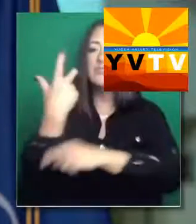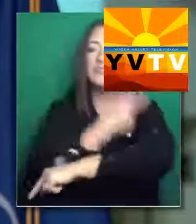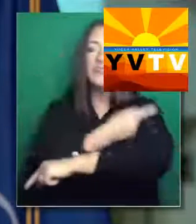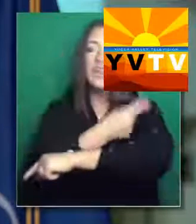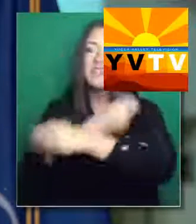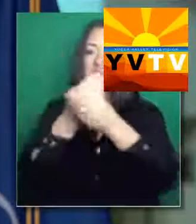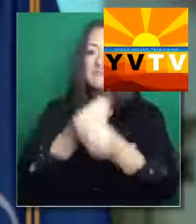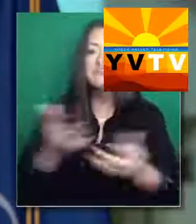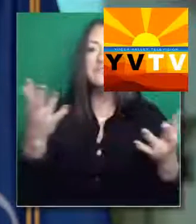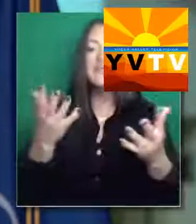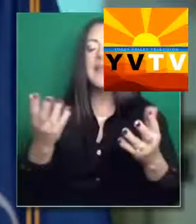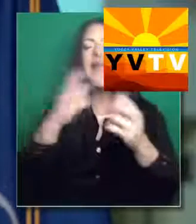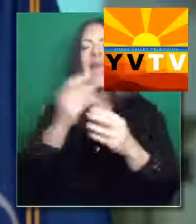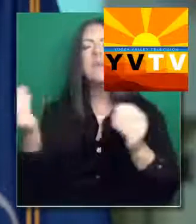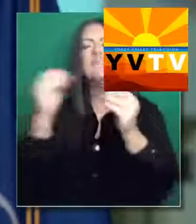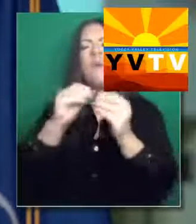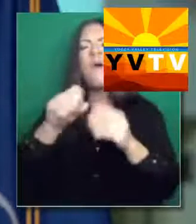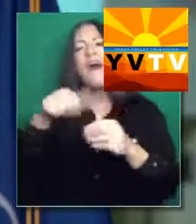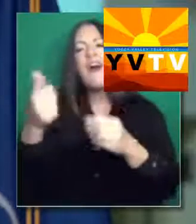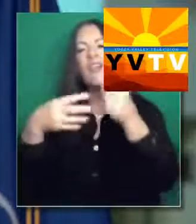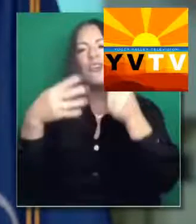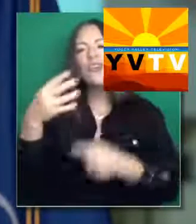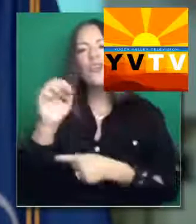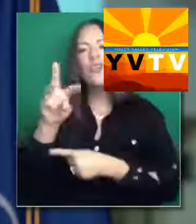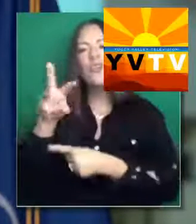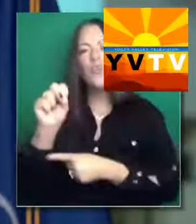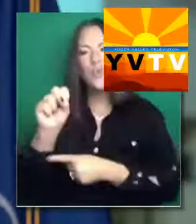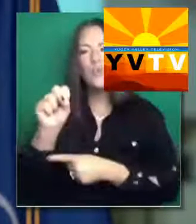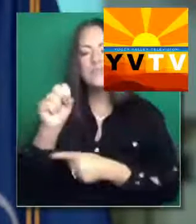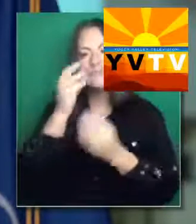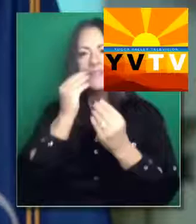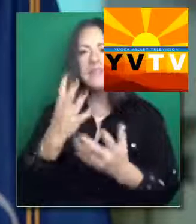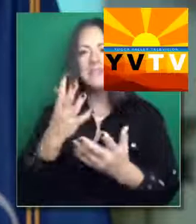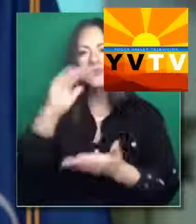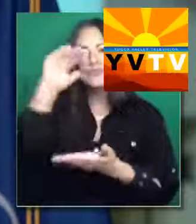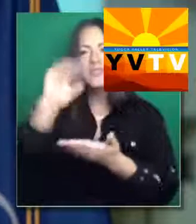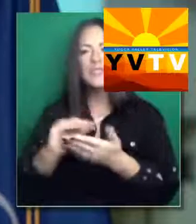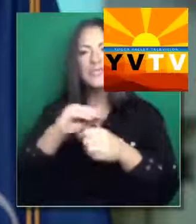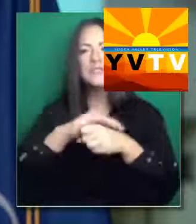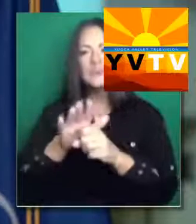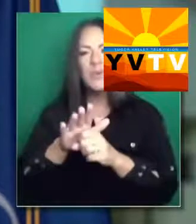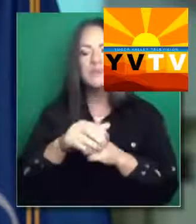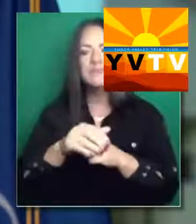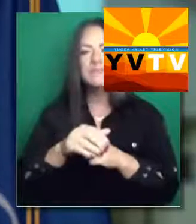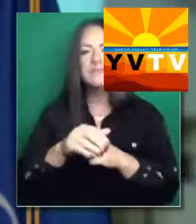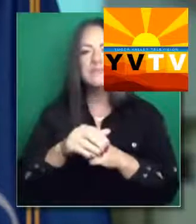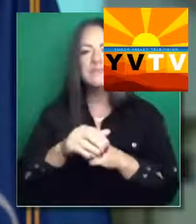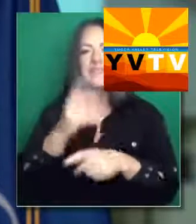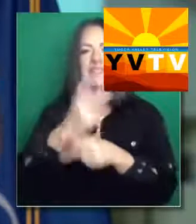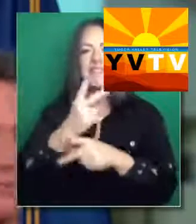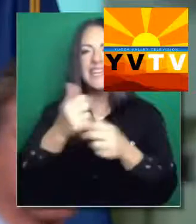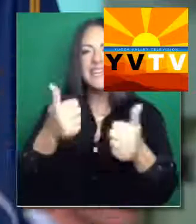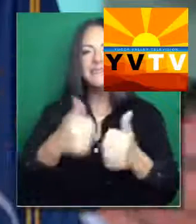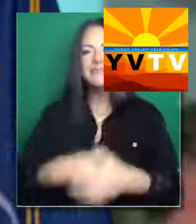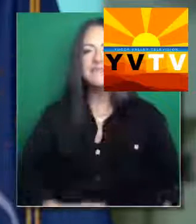more on the progress to mitigate the spread and terminate this pandemic. Take care.